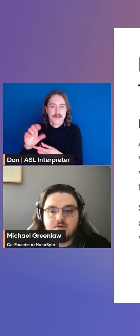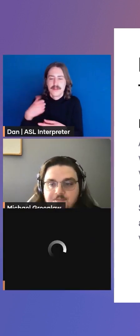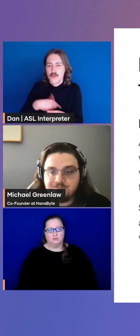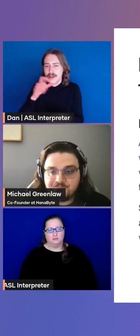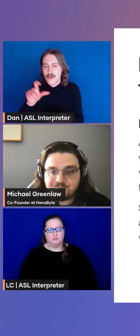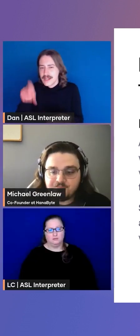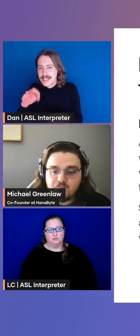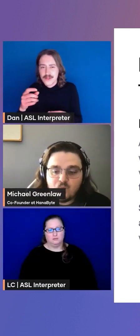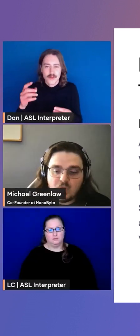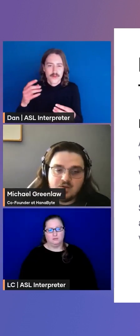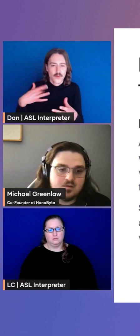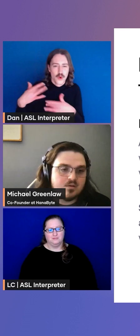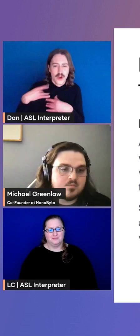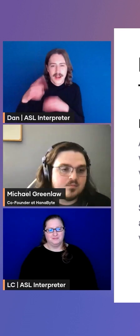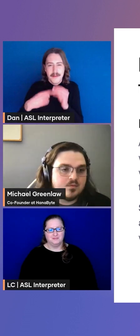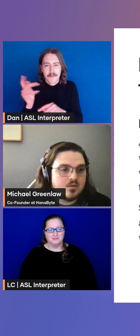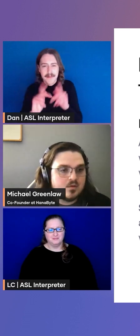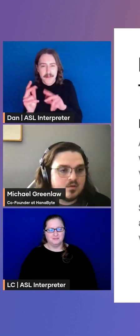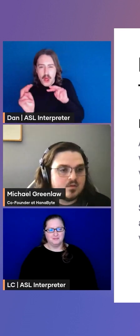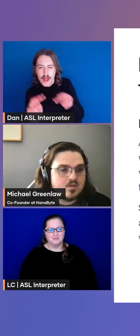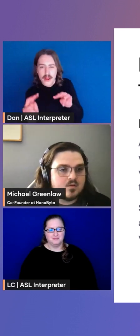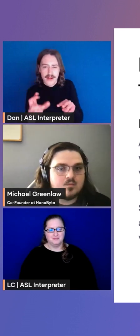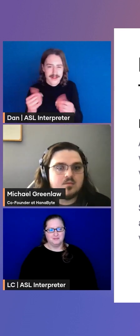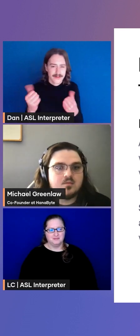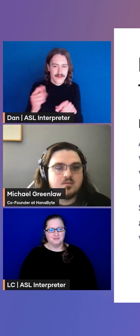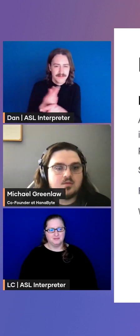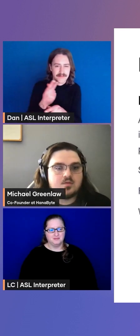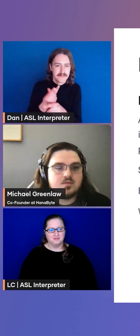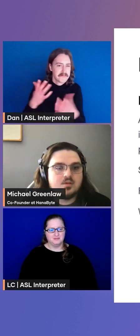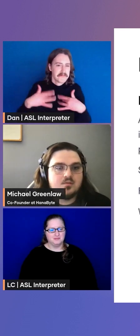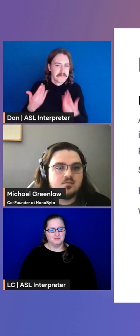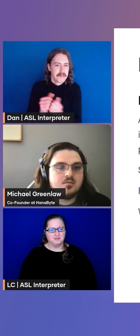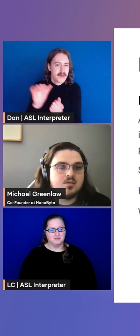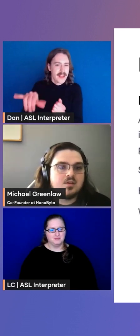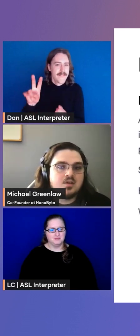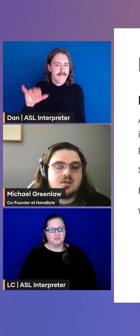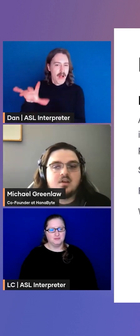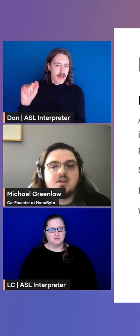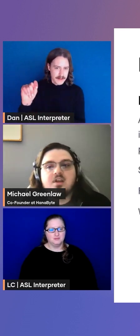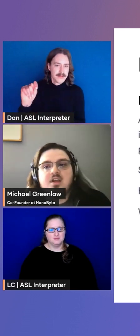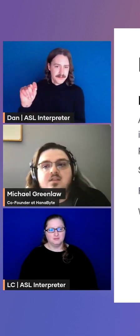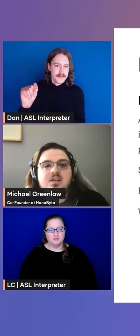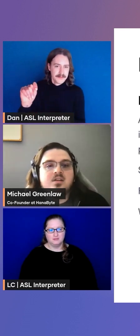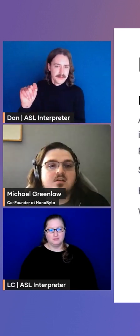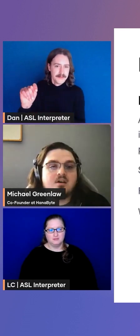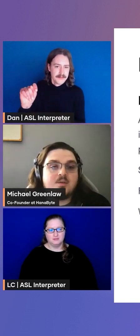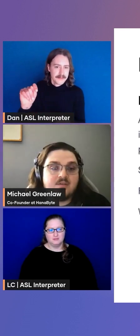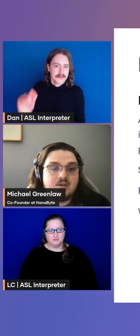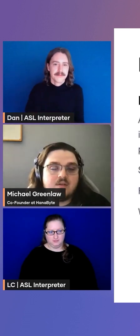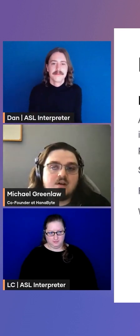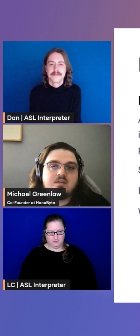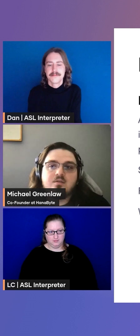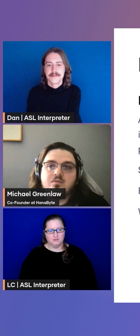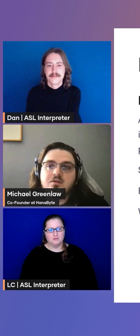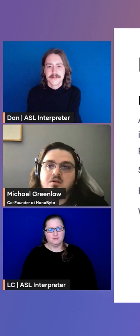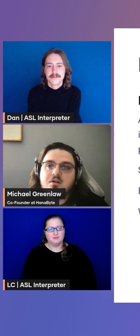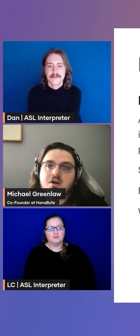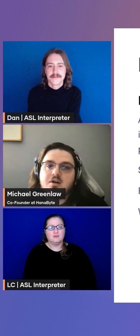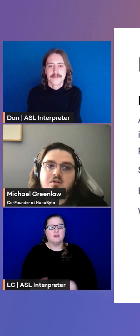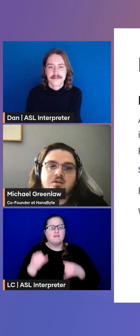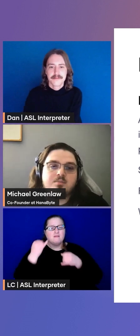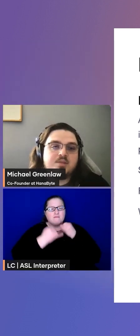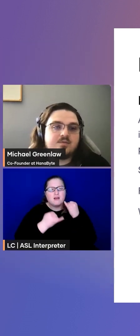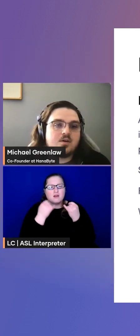to Vault. Let's see, let's join it. And then my final thoughts, what